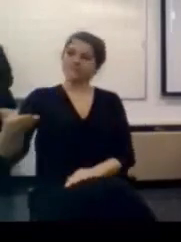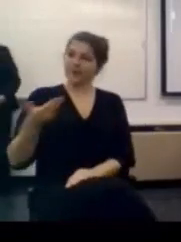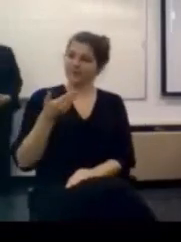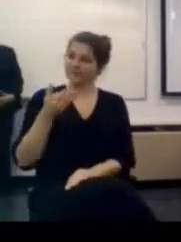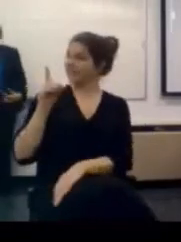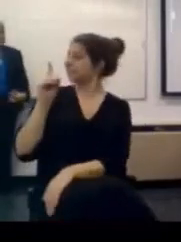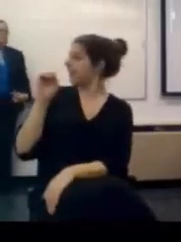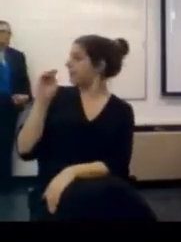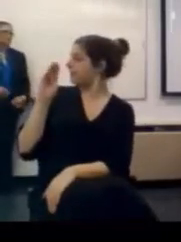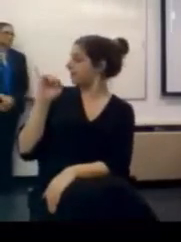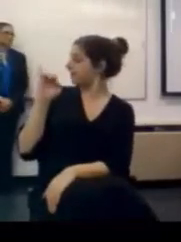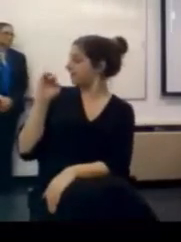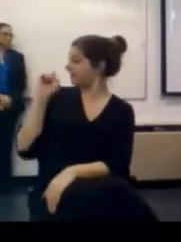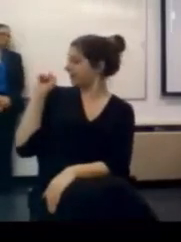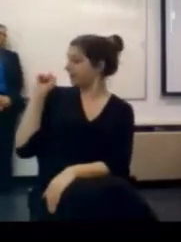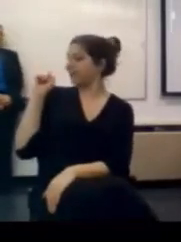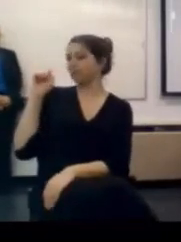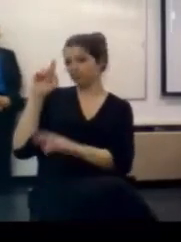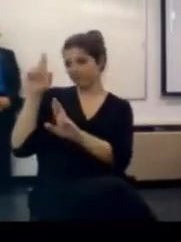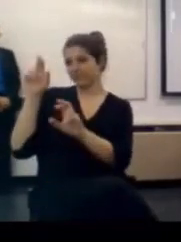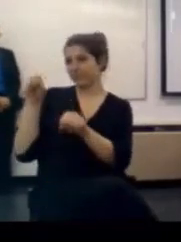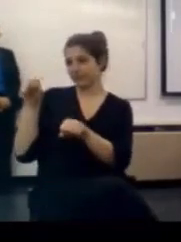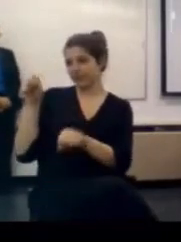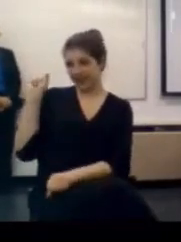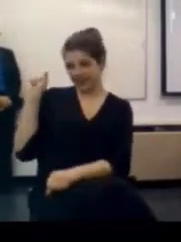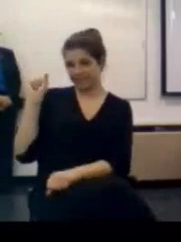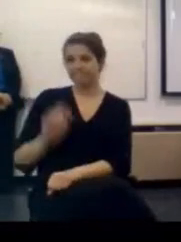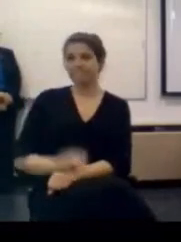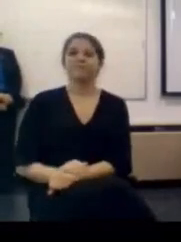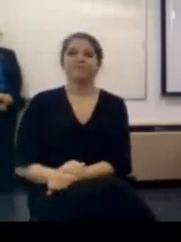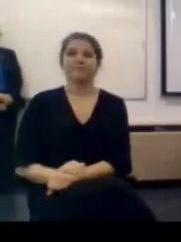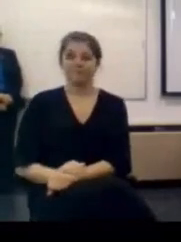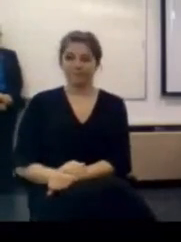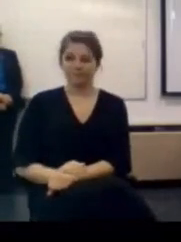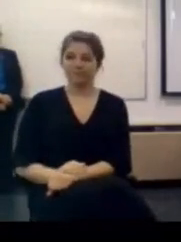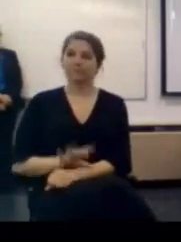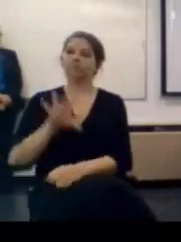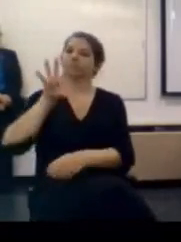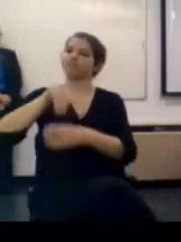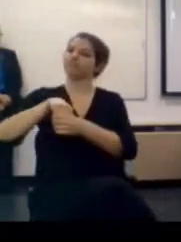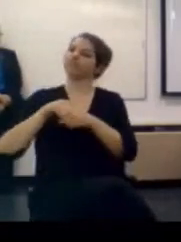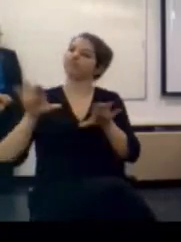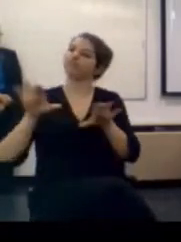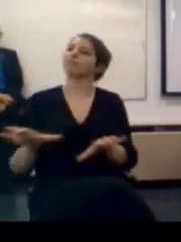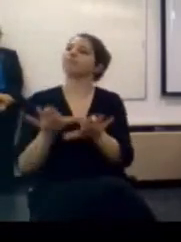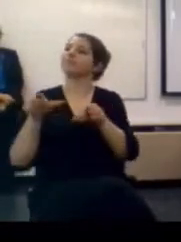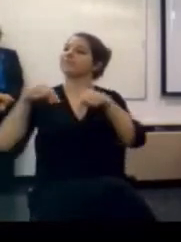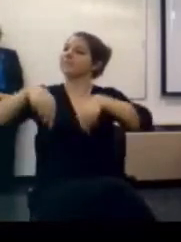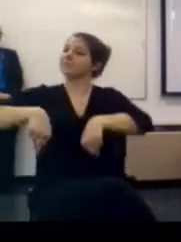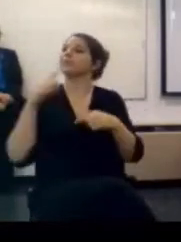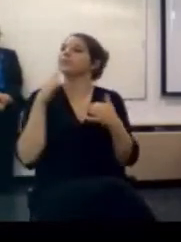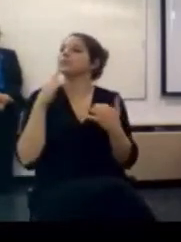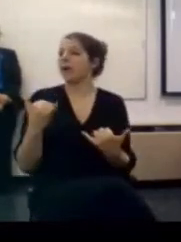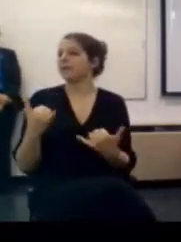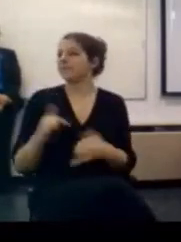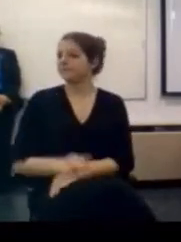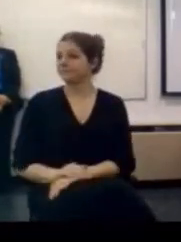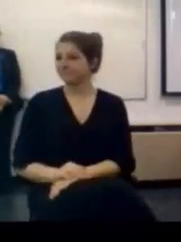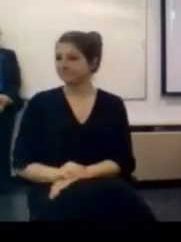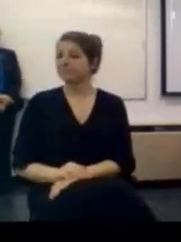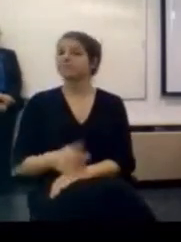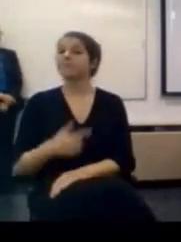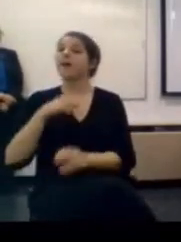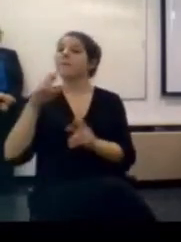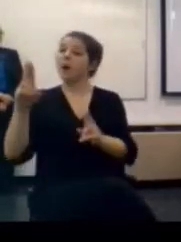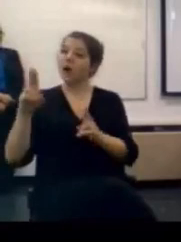am honored to have been invited by Debbie at Respectability to play an active role